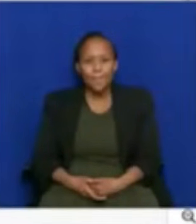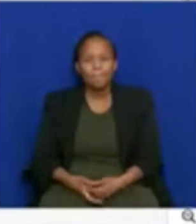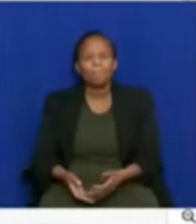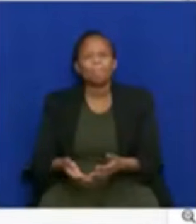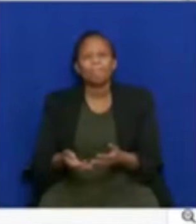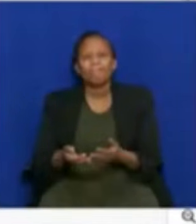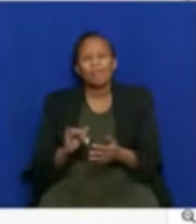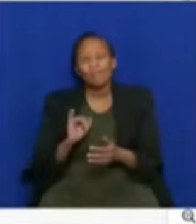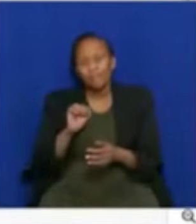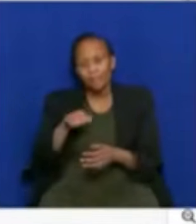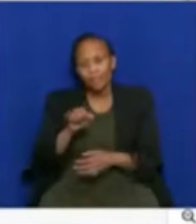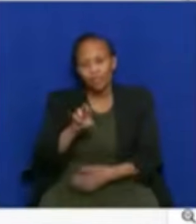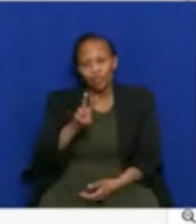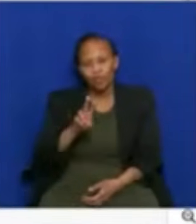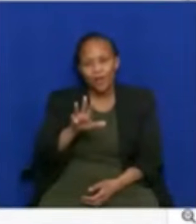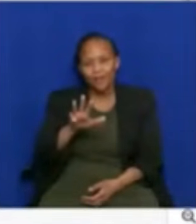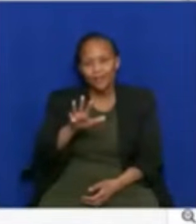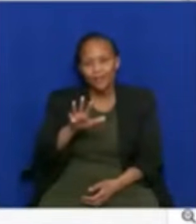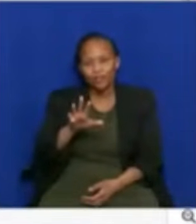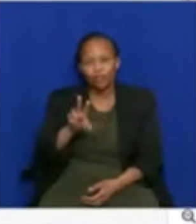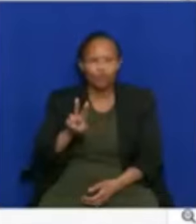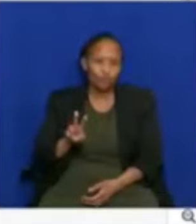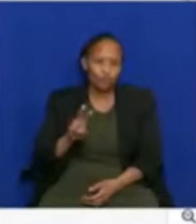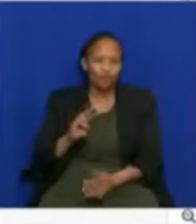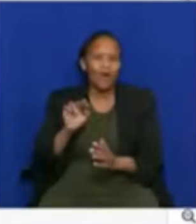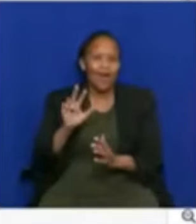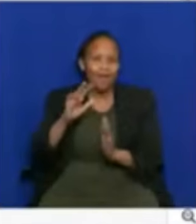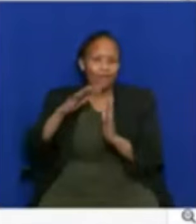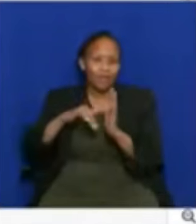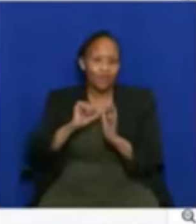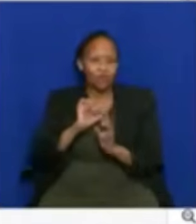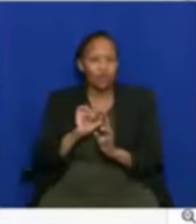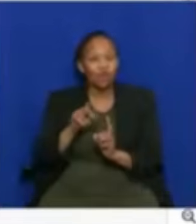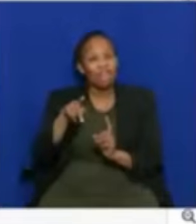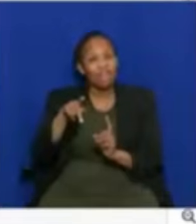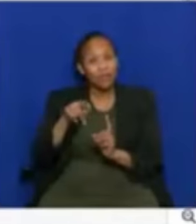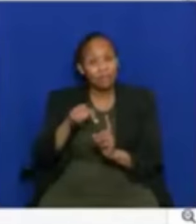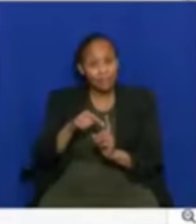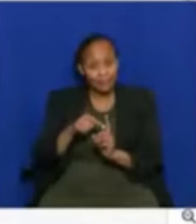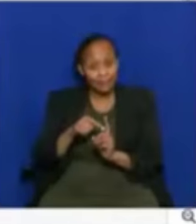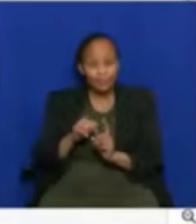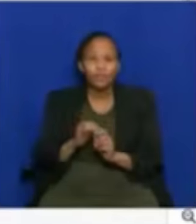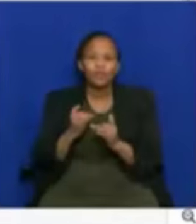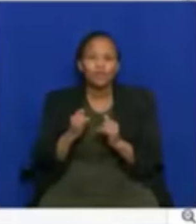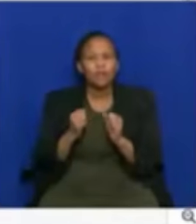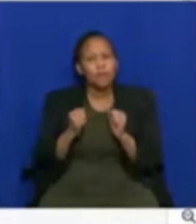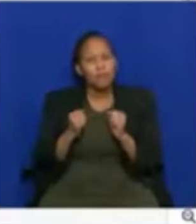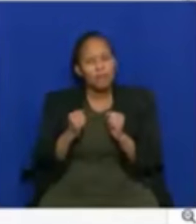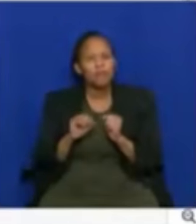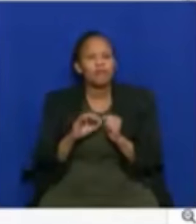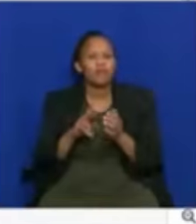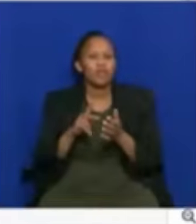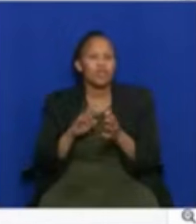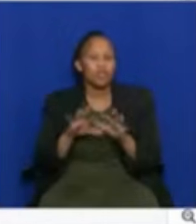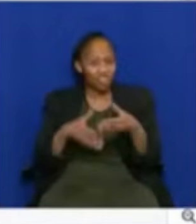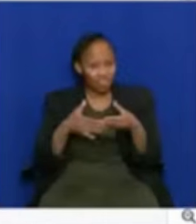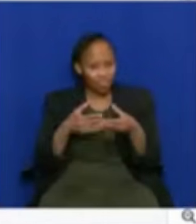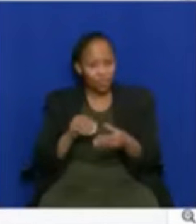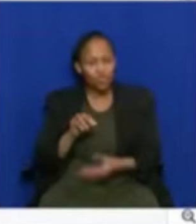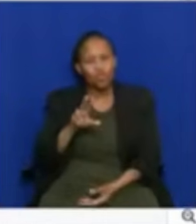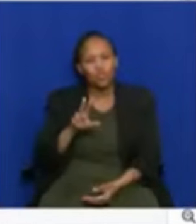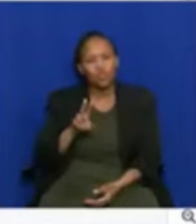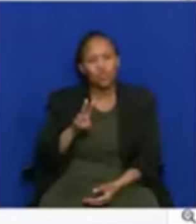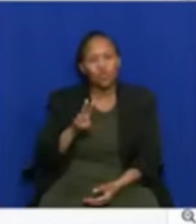292, that's the affidavit of Colonel Phillips. Staying with this particular document, at page 290, it concludes with a